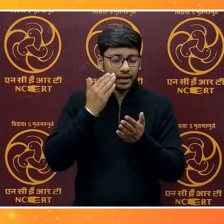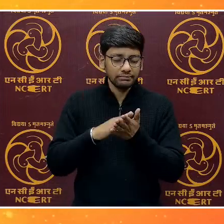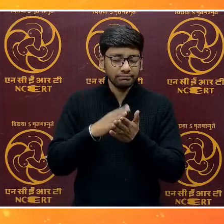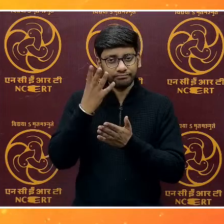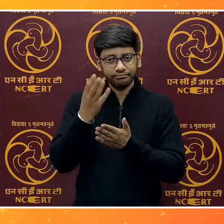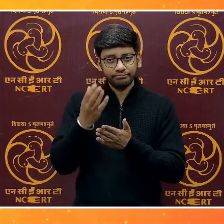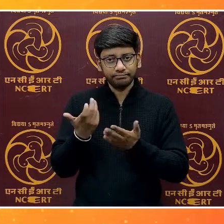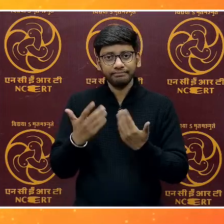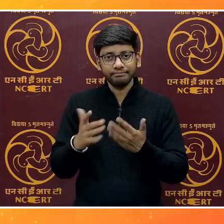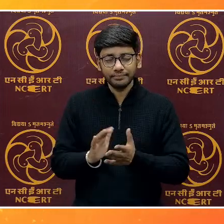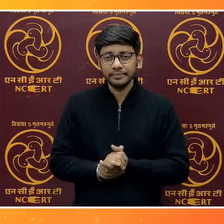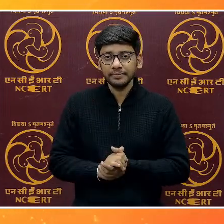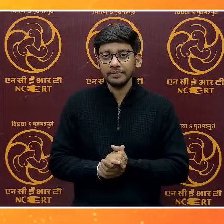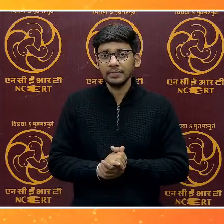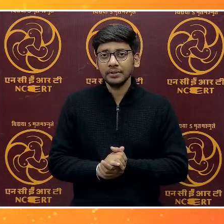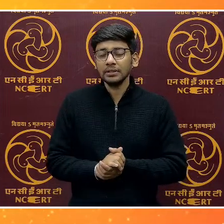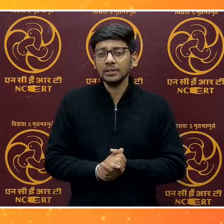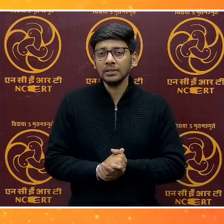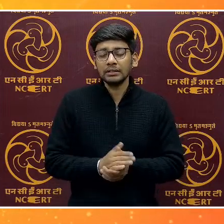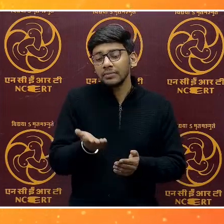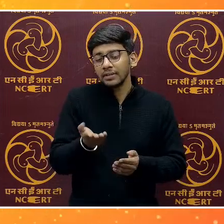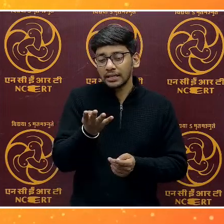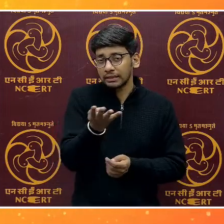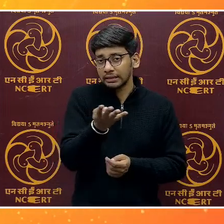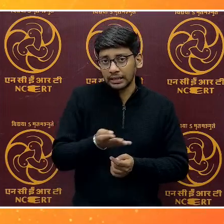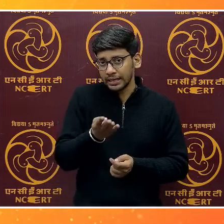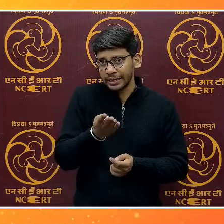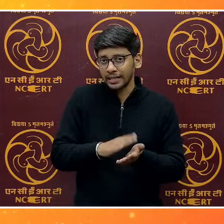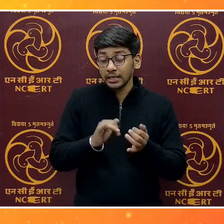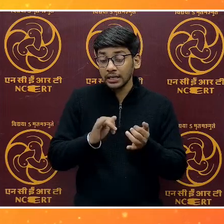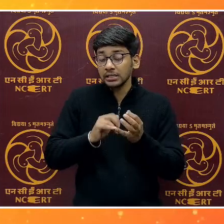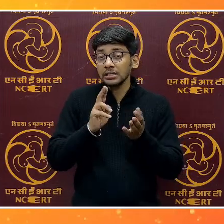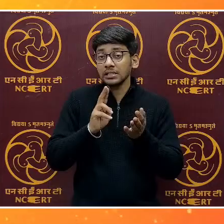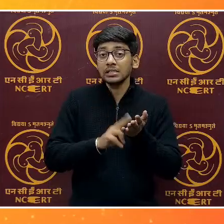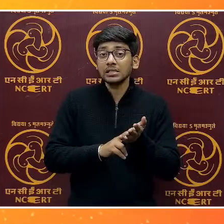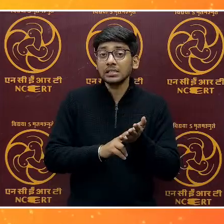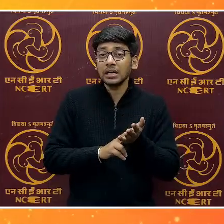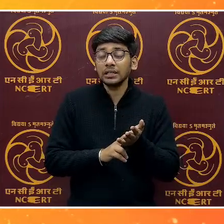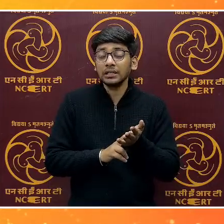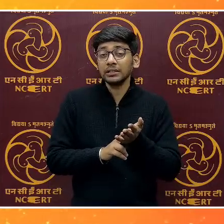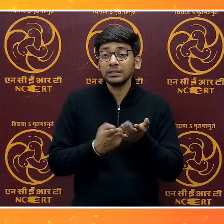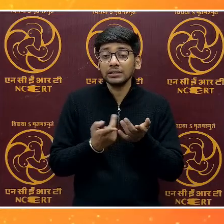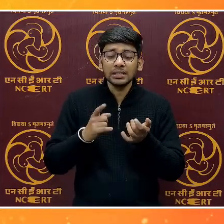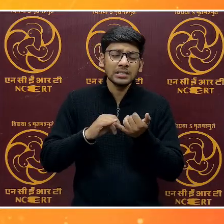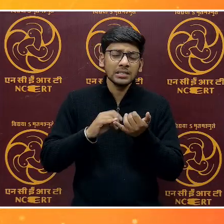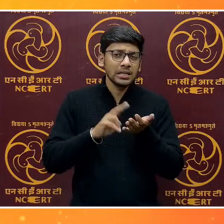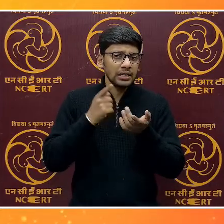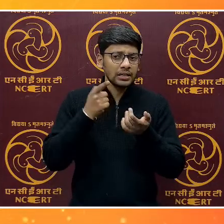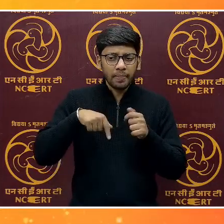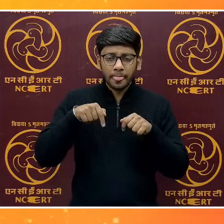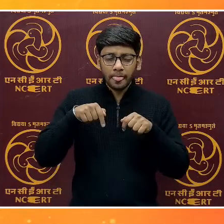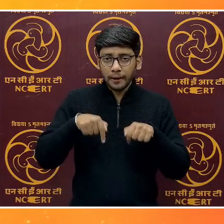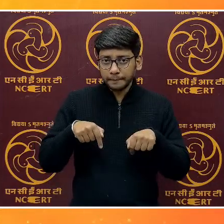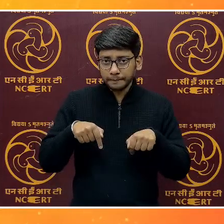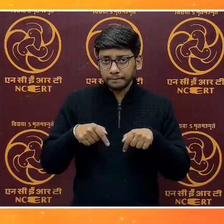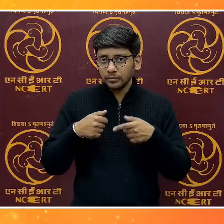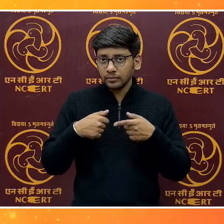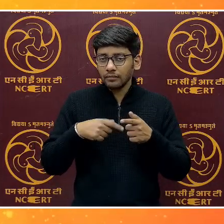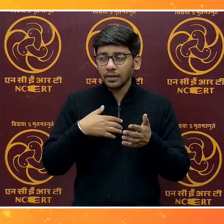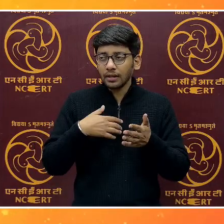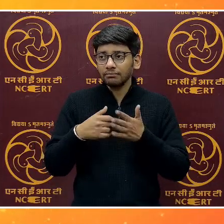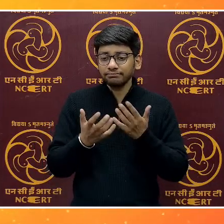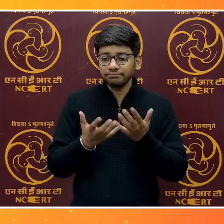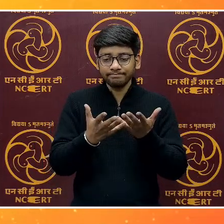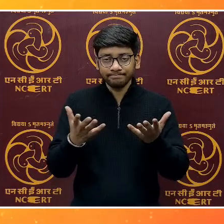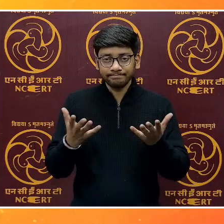second question. Which among the following needs the sun and why? So children, here I will give you a number of